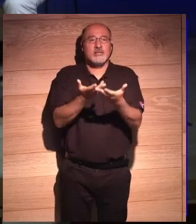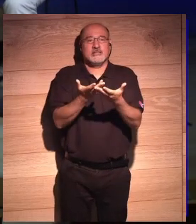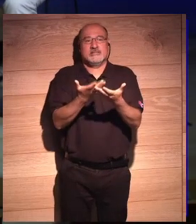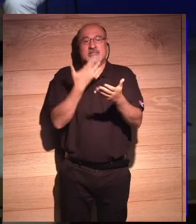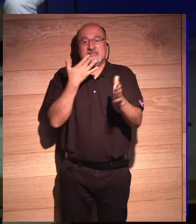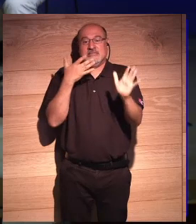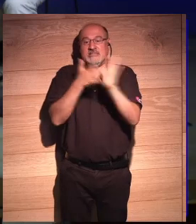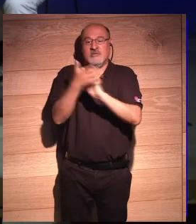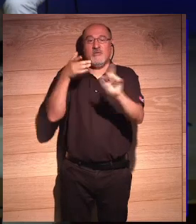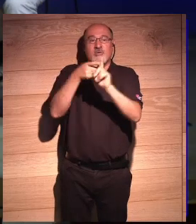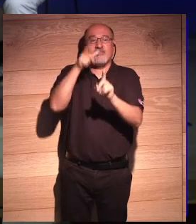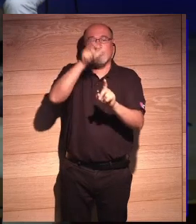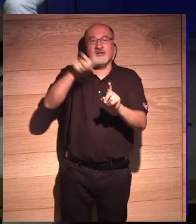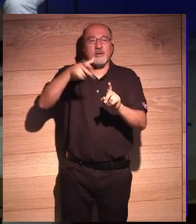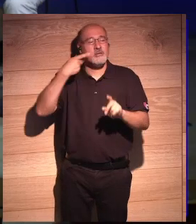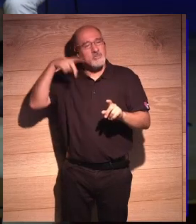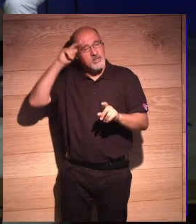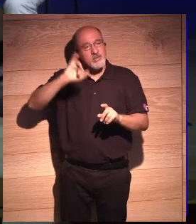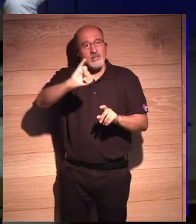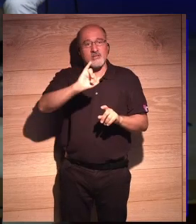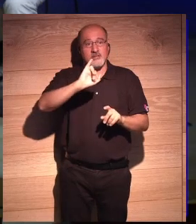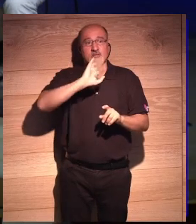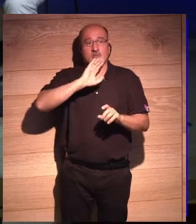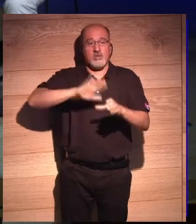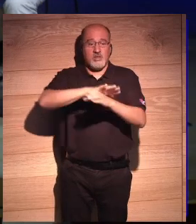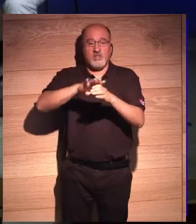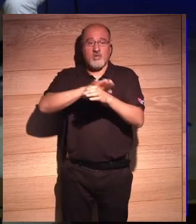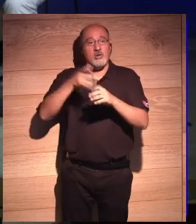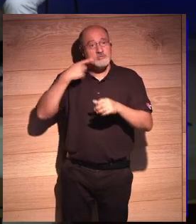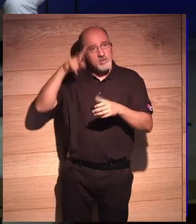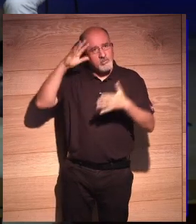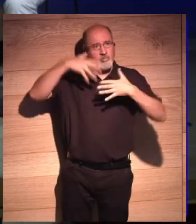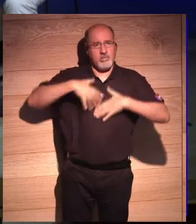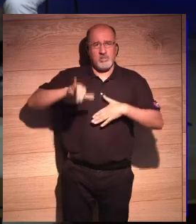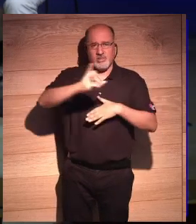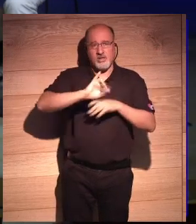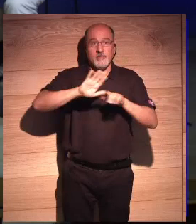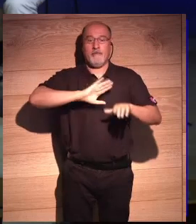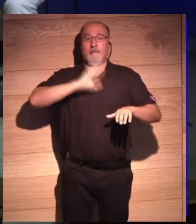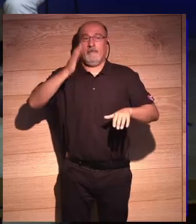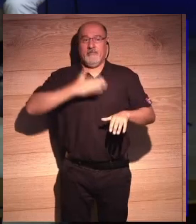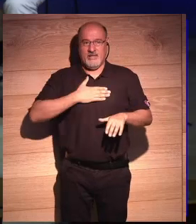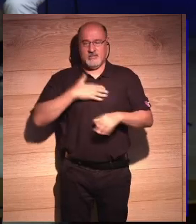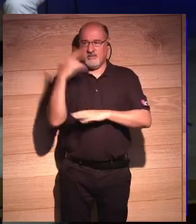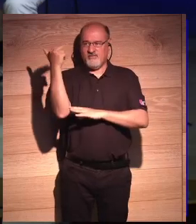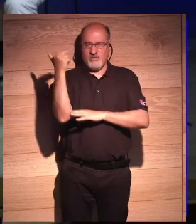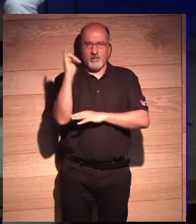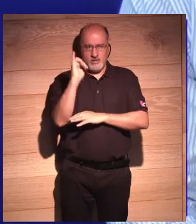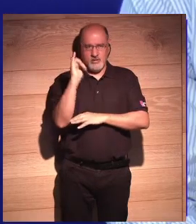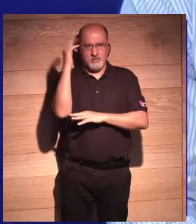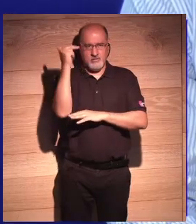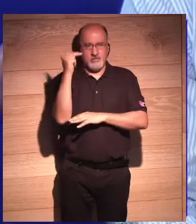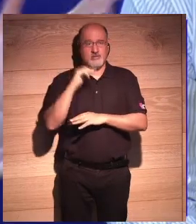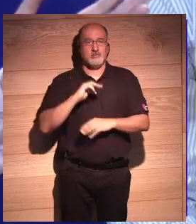have been tackled don't make sense if they are not experienced. Que todavía sigue mañana y el viernes. We have